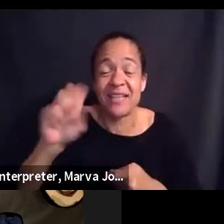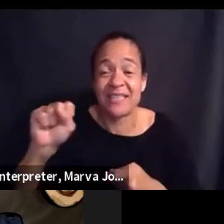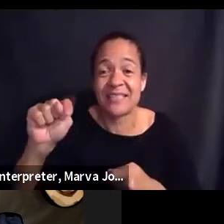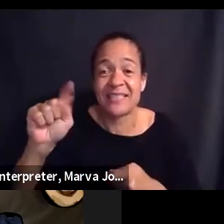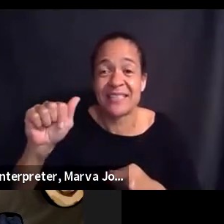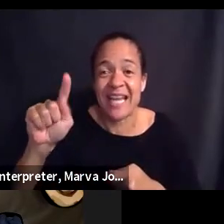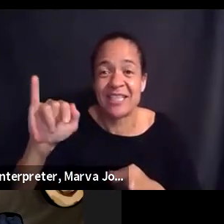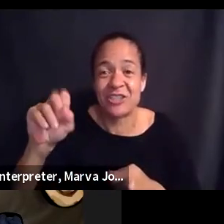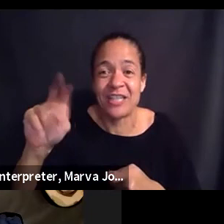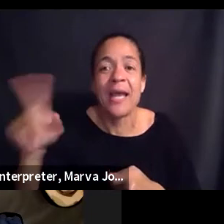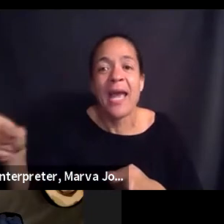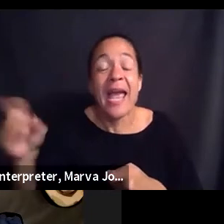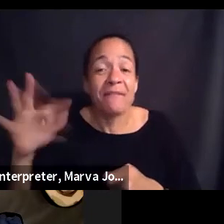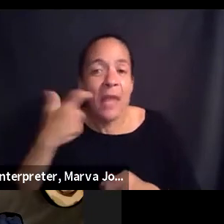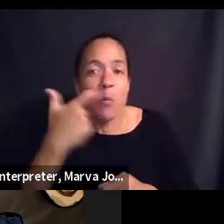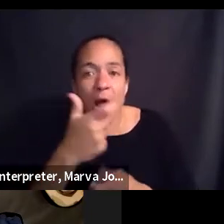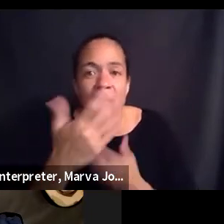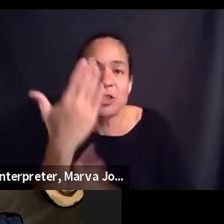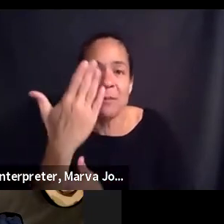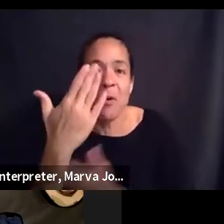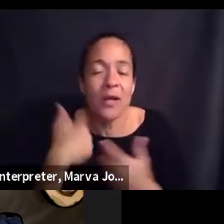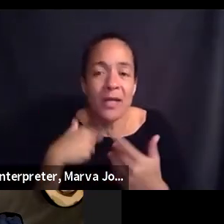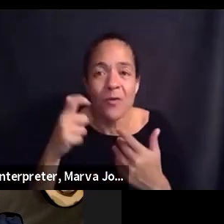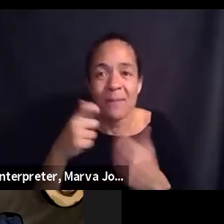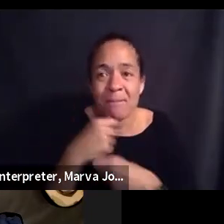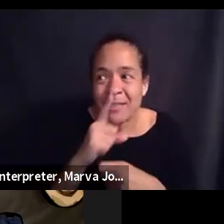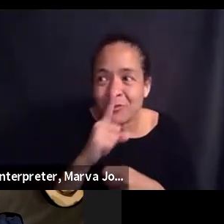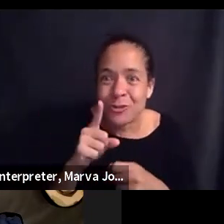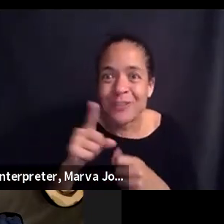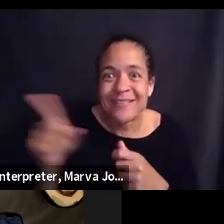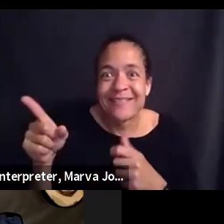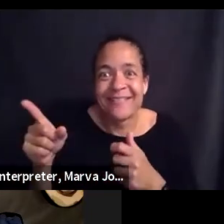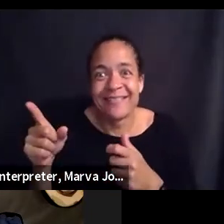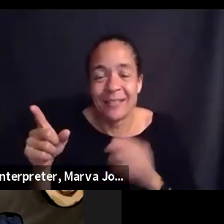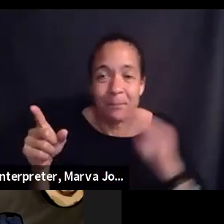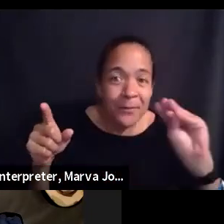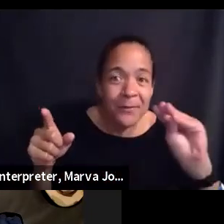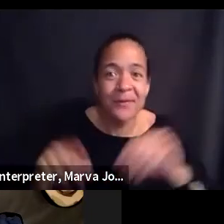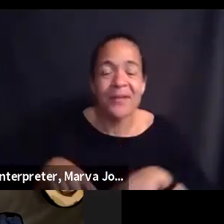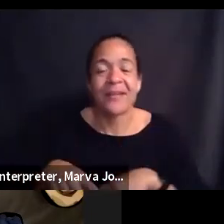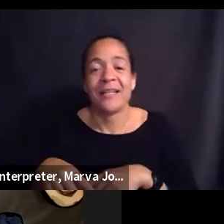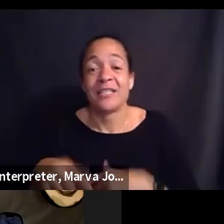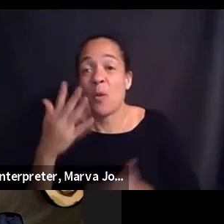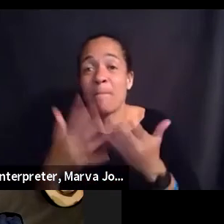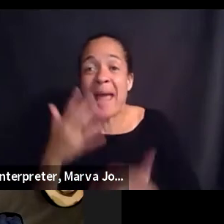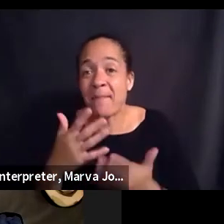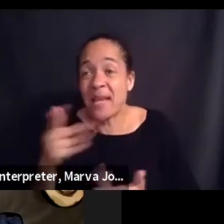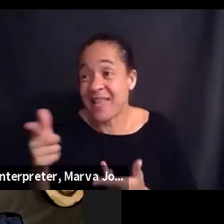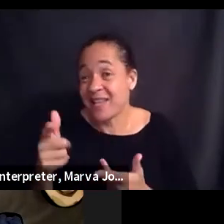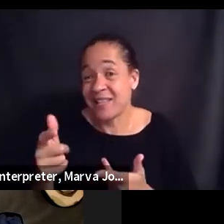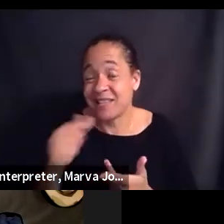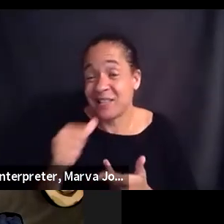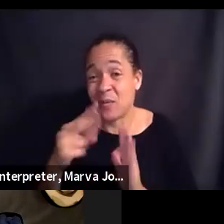it in the morning. So they may not be, you know, reading it. So just hearing how they get their information. And we did ask